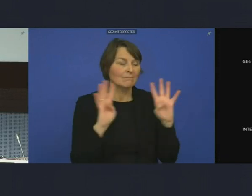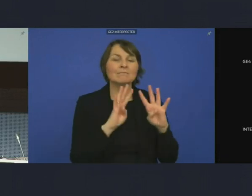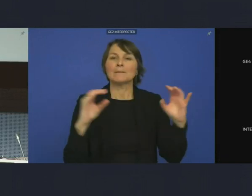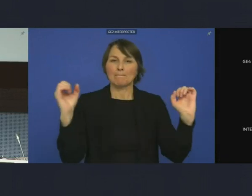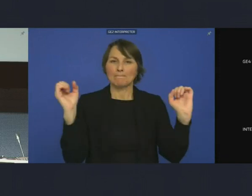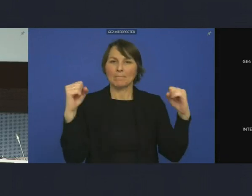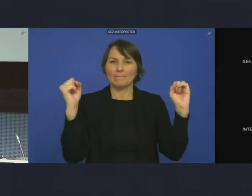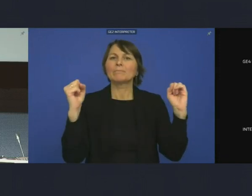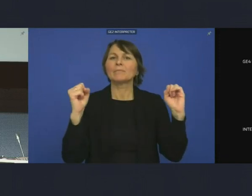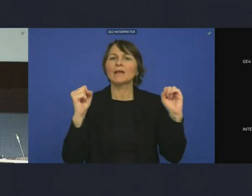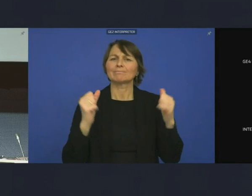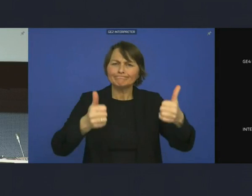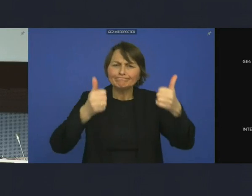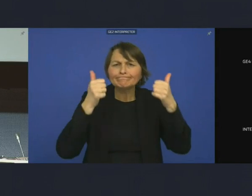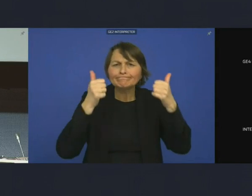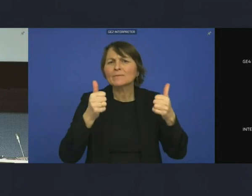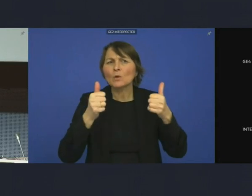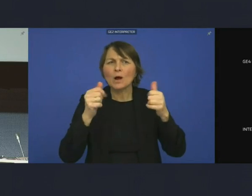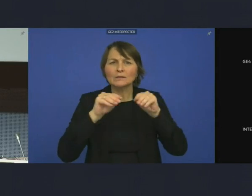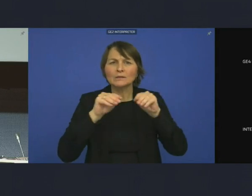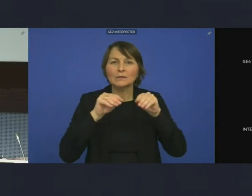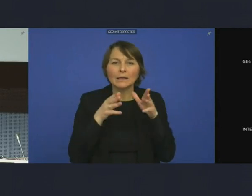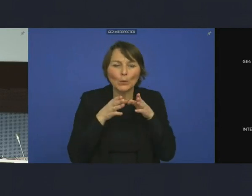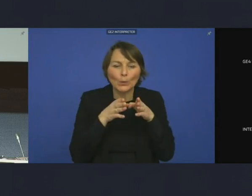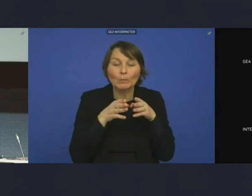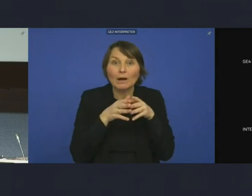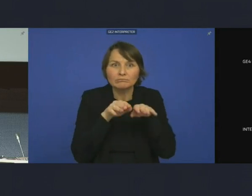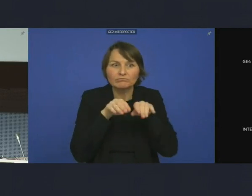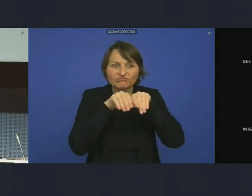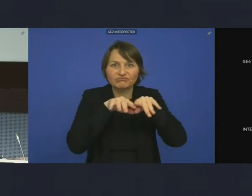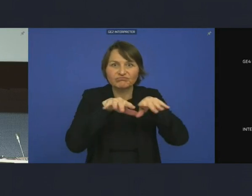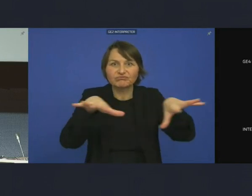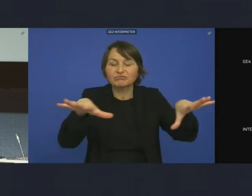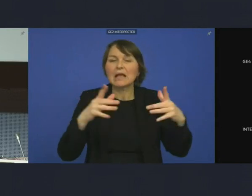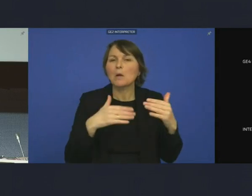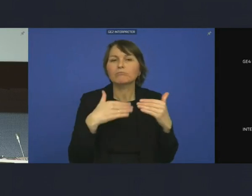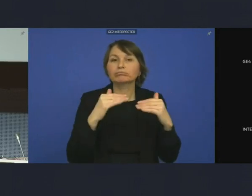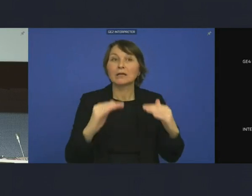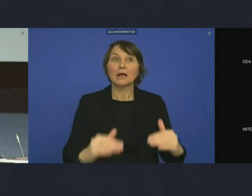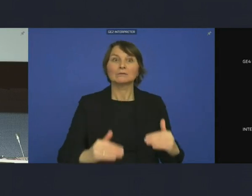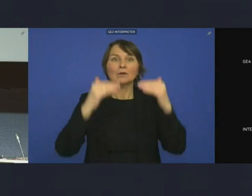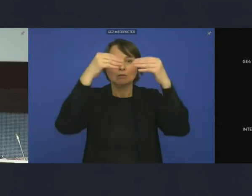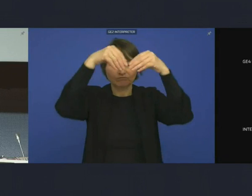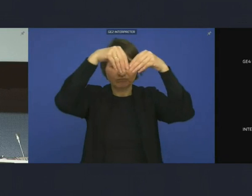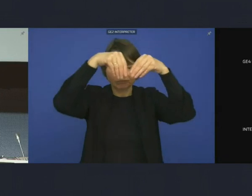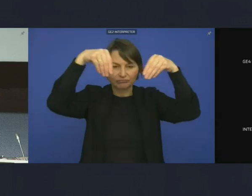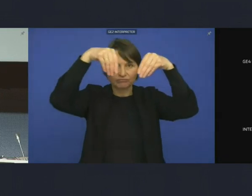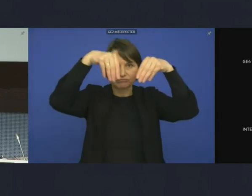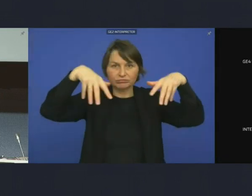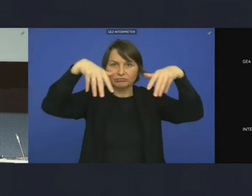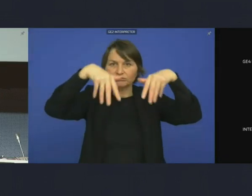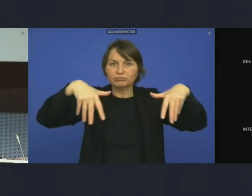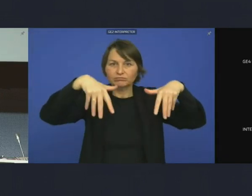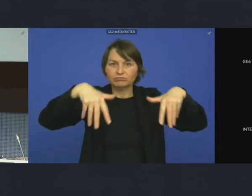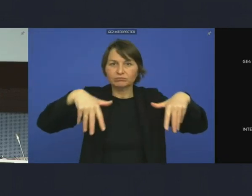to everyone in Europe, from the top international organizations down to the bottom at grassroots level. As Stefan